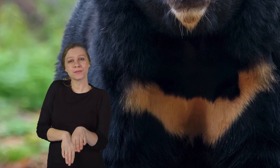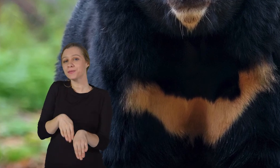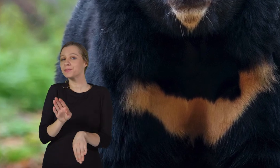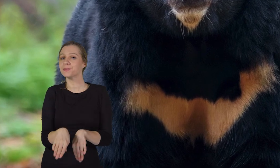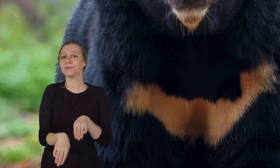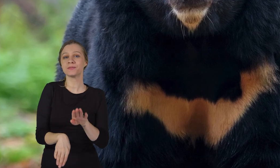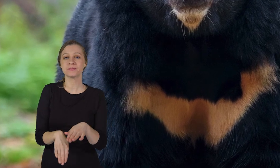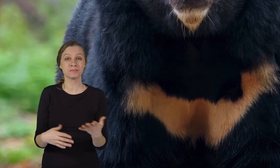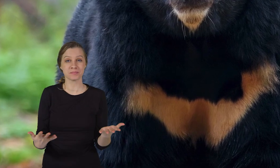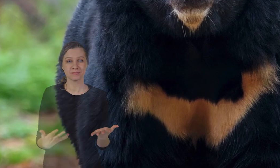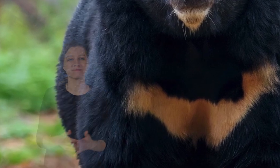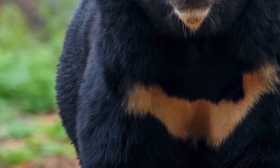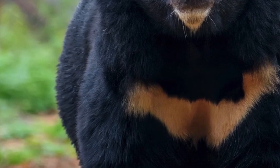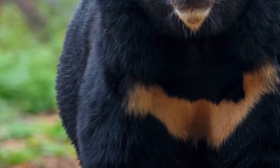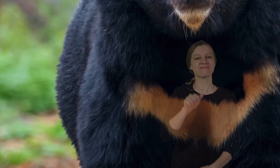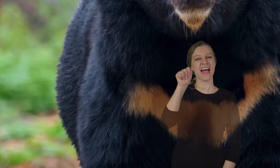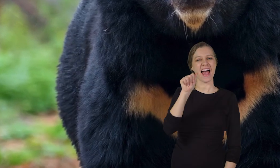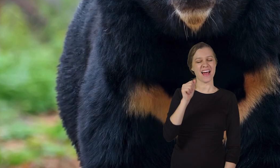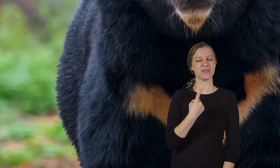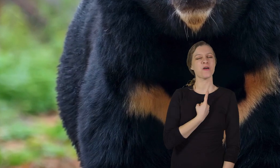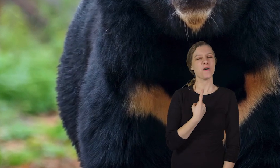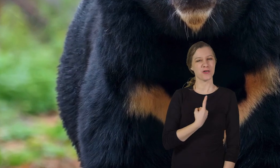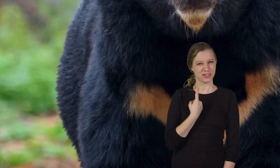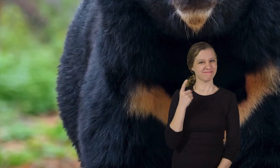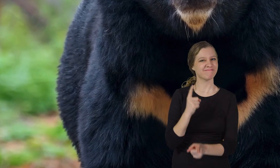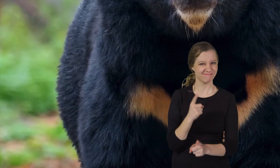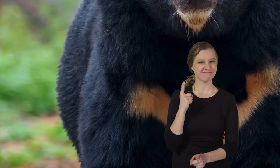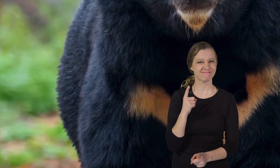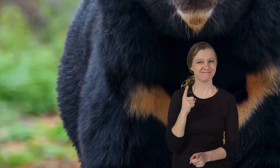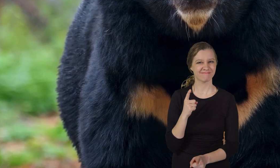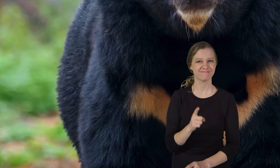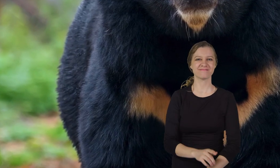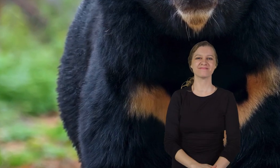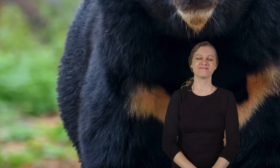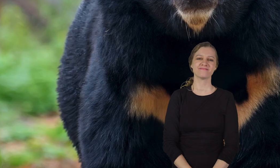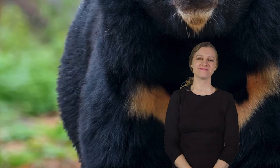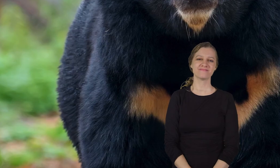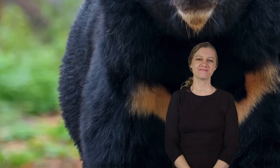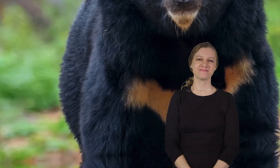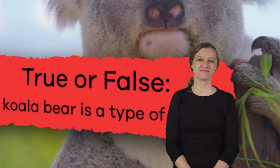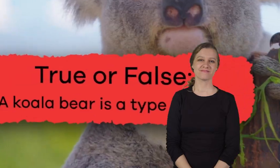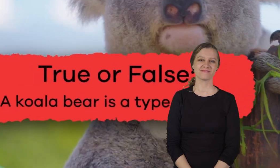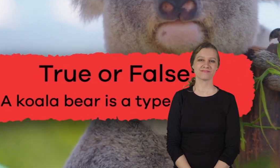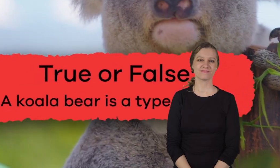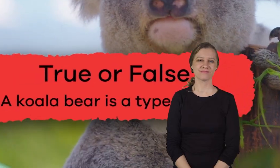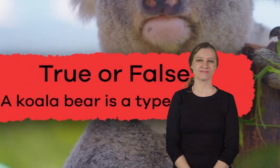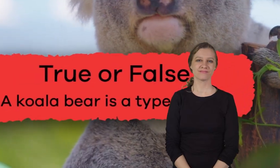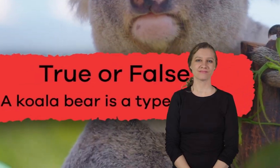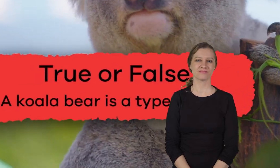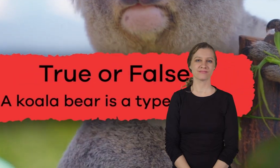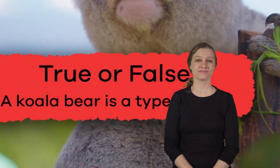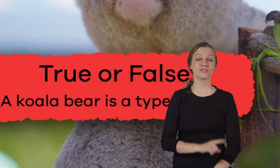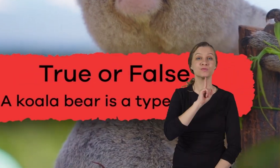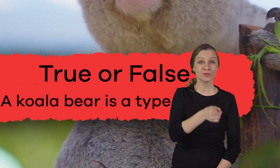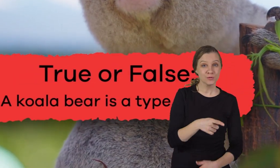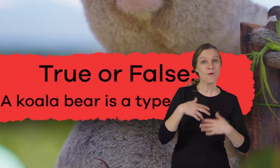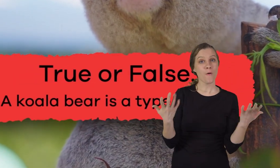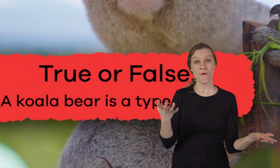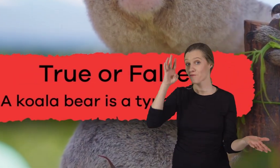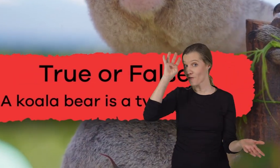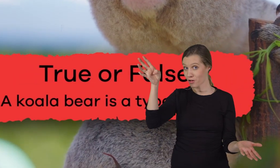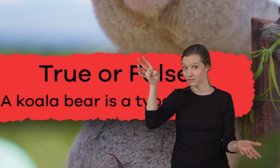If you said A, loner, you're right! True or false?